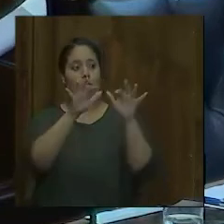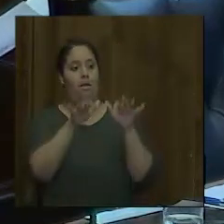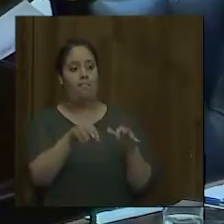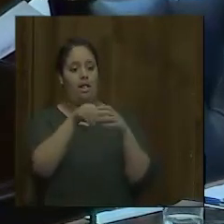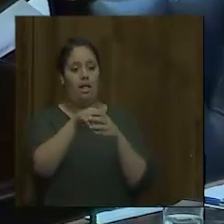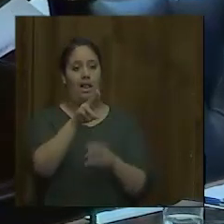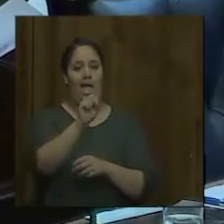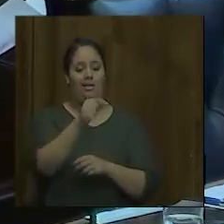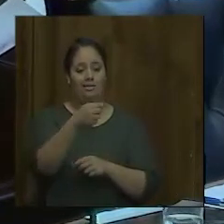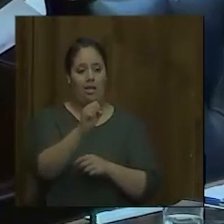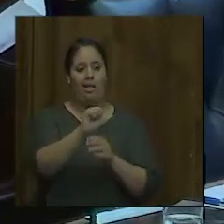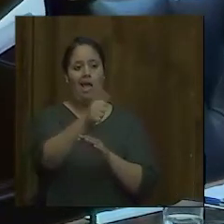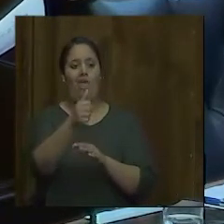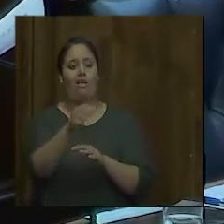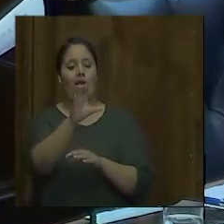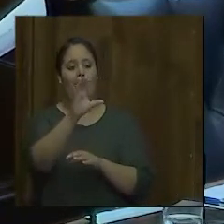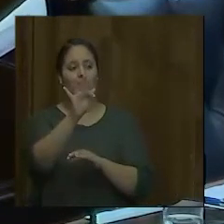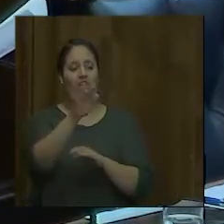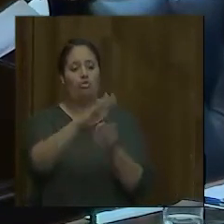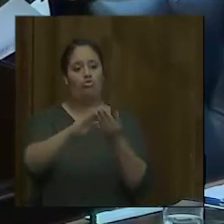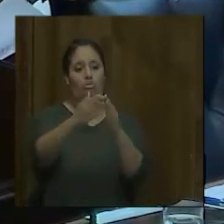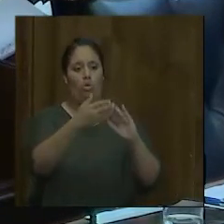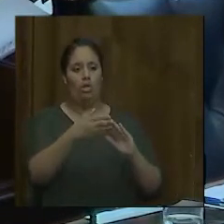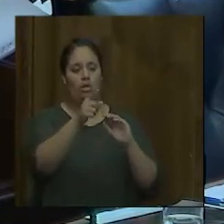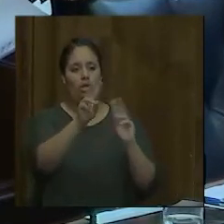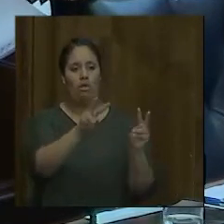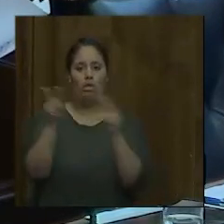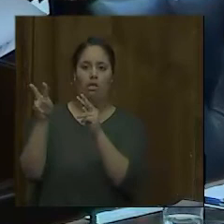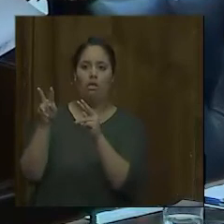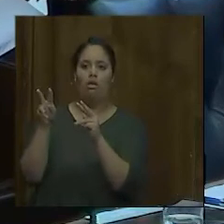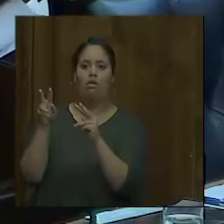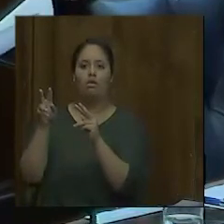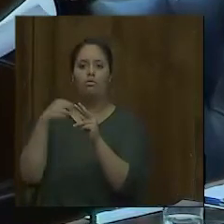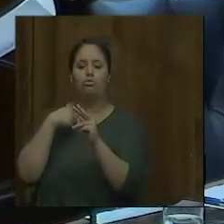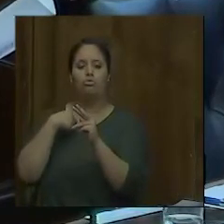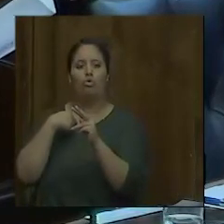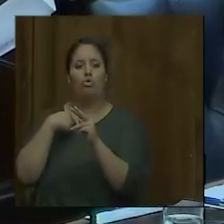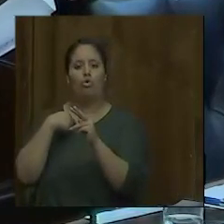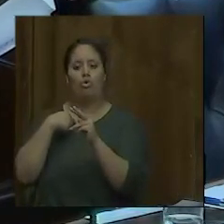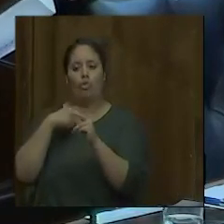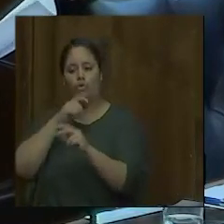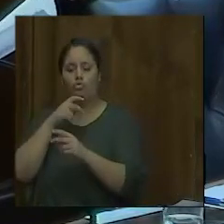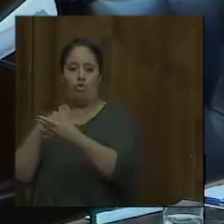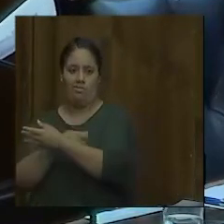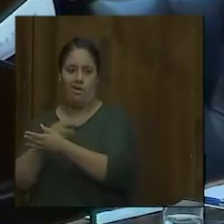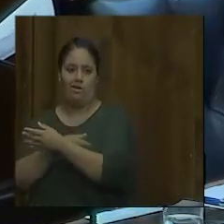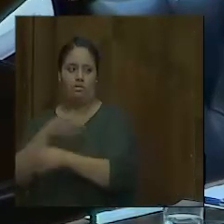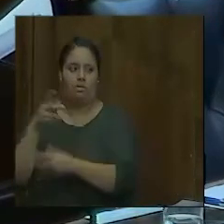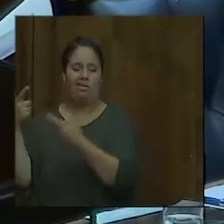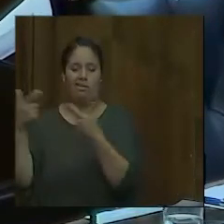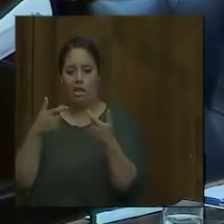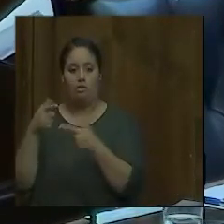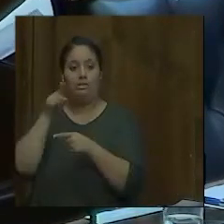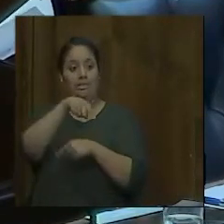and other Cape Flats communities turn to the life of drug and gangs. That school could